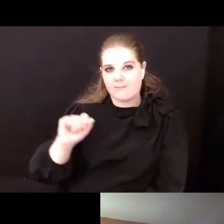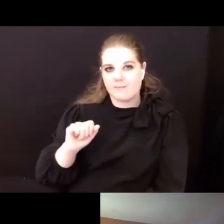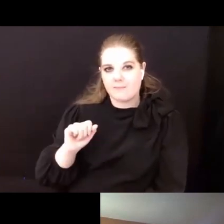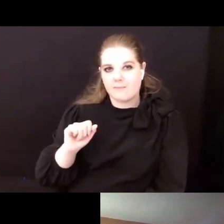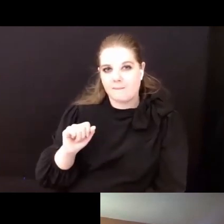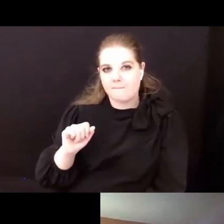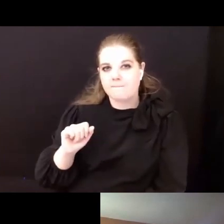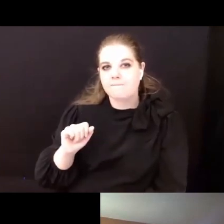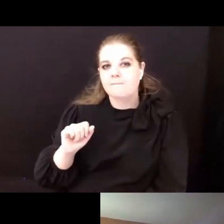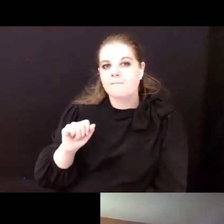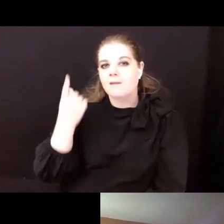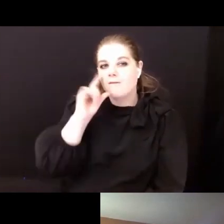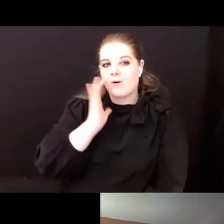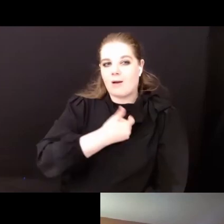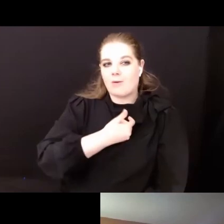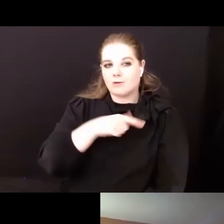For our Chinese